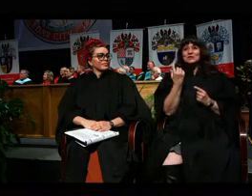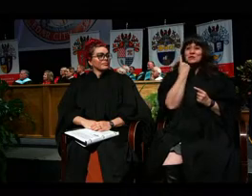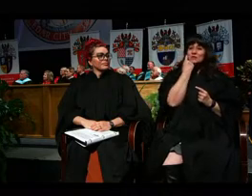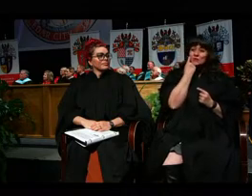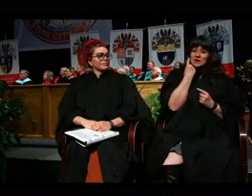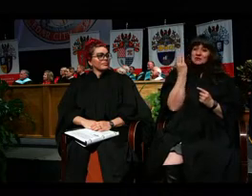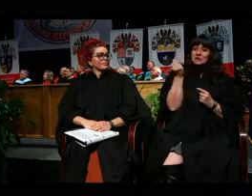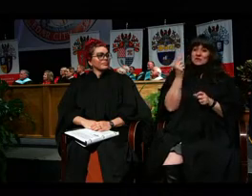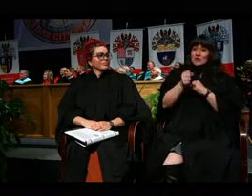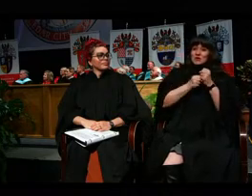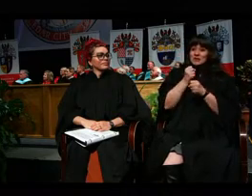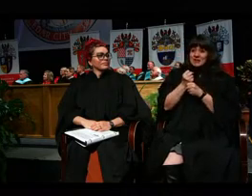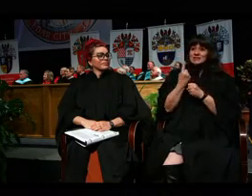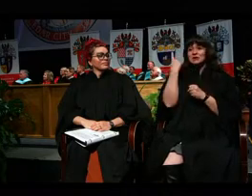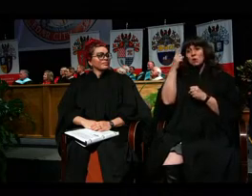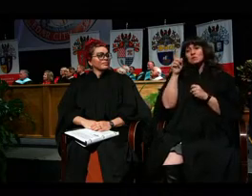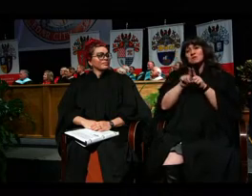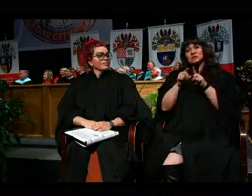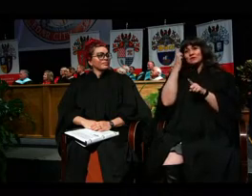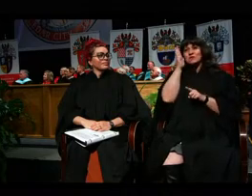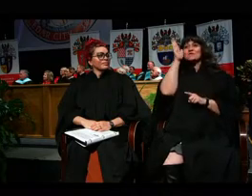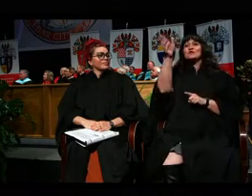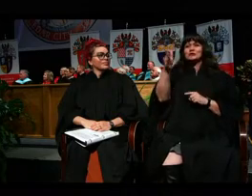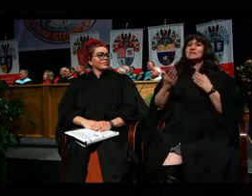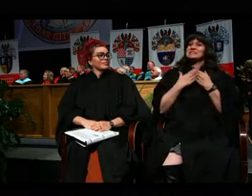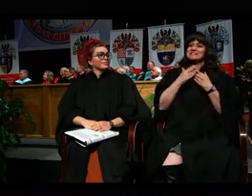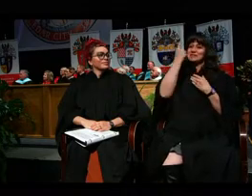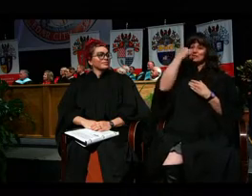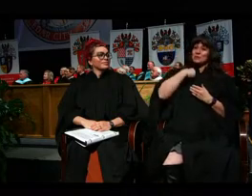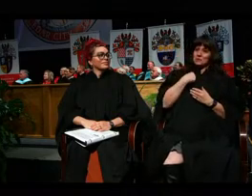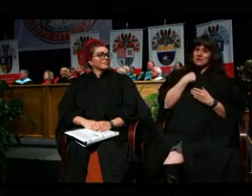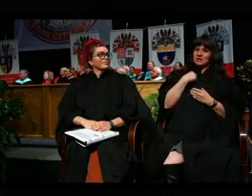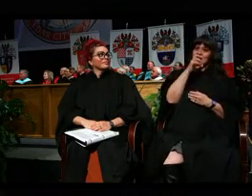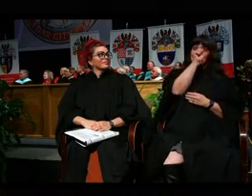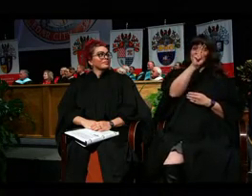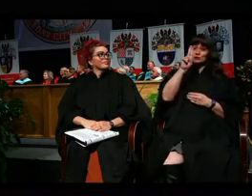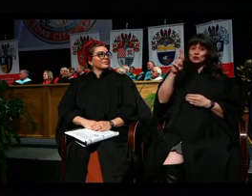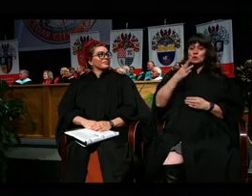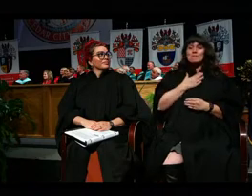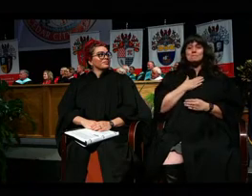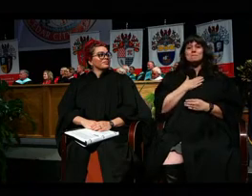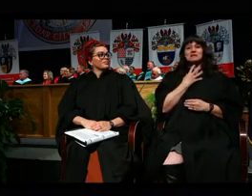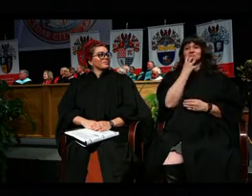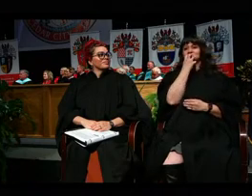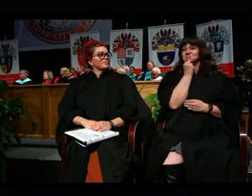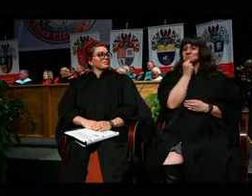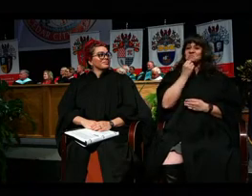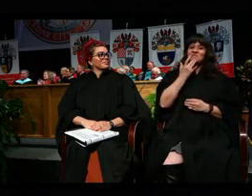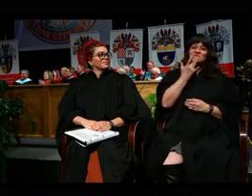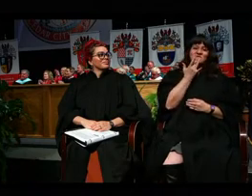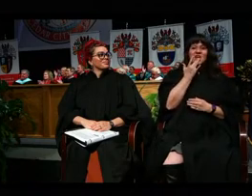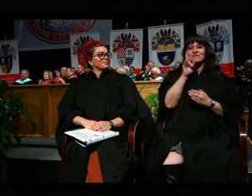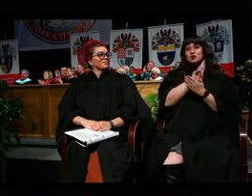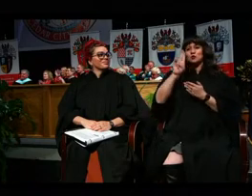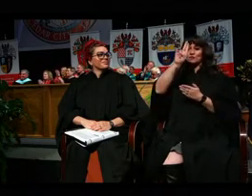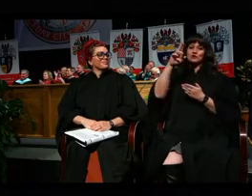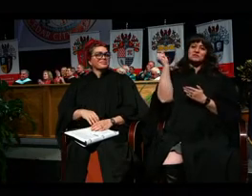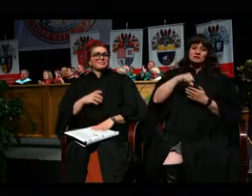and for the foreseeable future, it's a very easy call. SUU is my favorite university in the state of Utah.